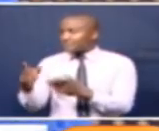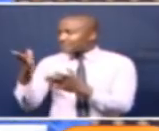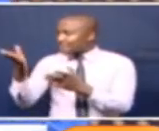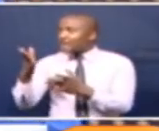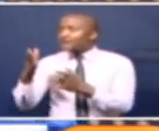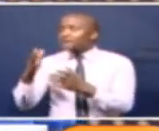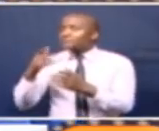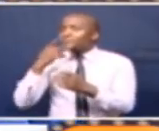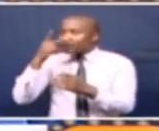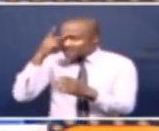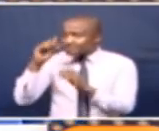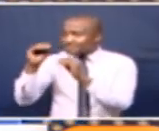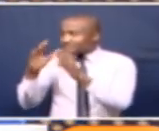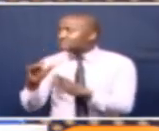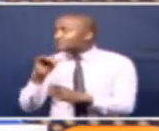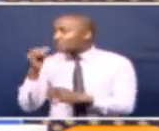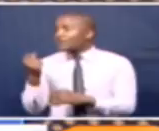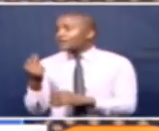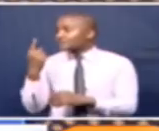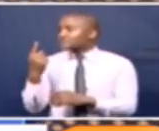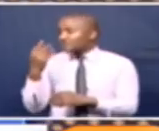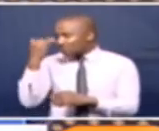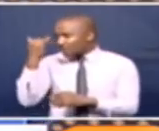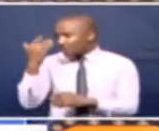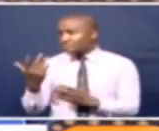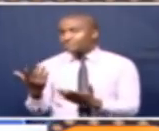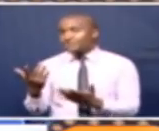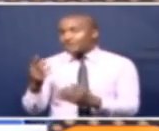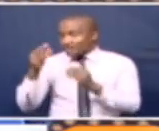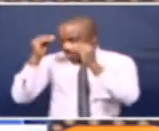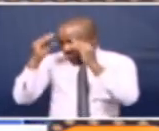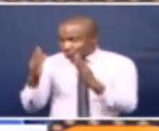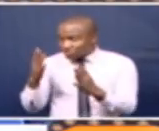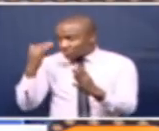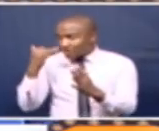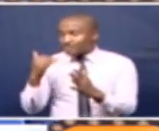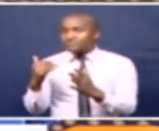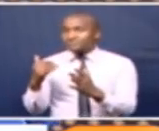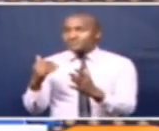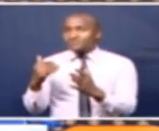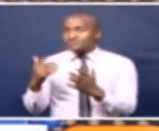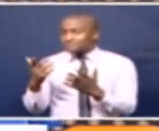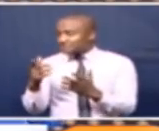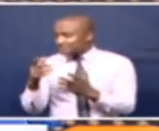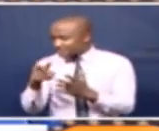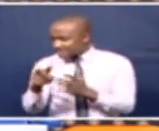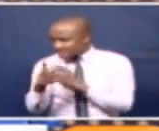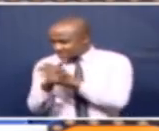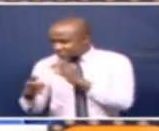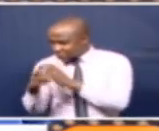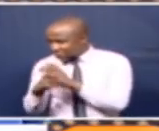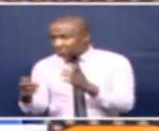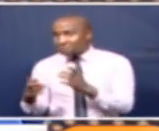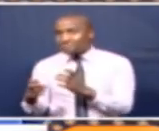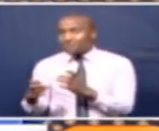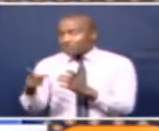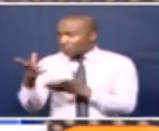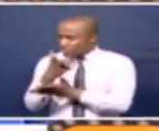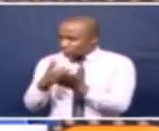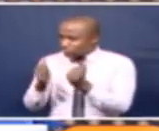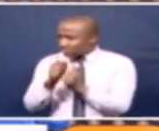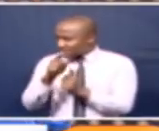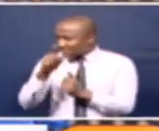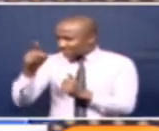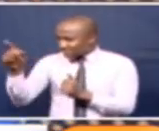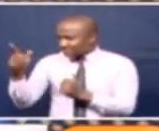parents, teachers don't understand why students, why pupils resort to cheating. From those that you've interacted with and